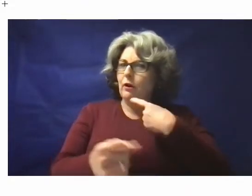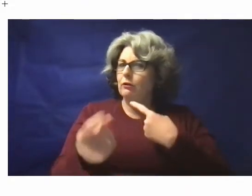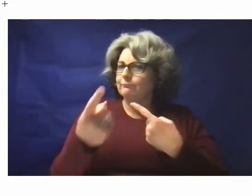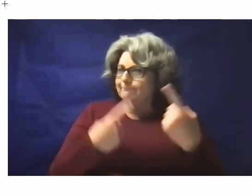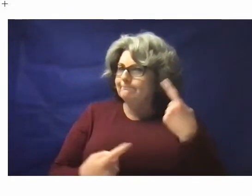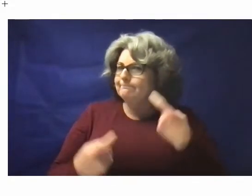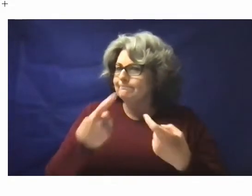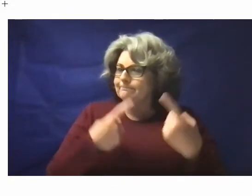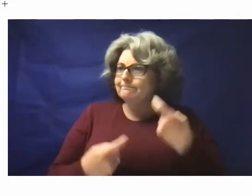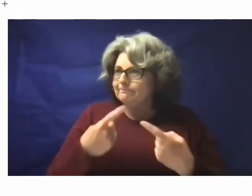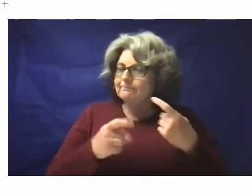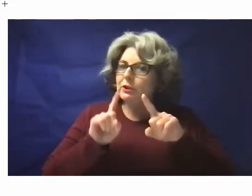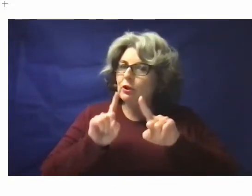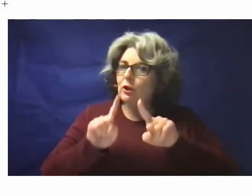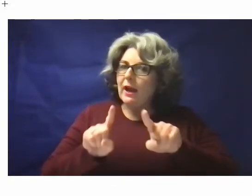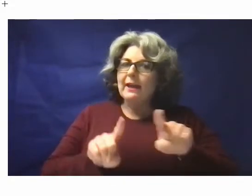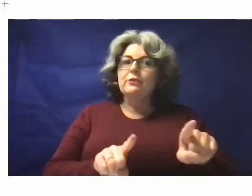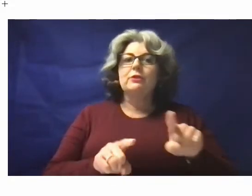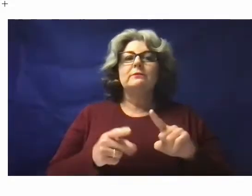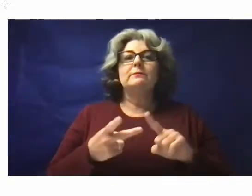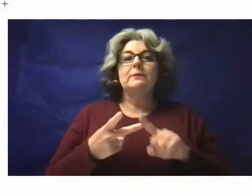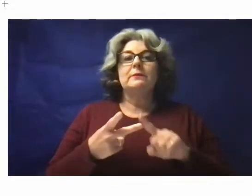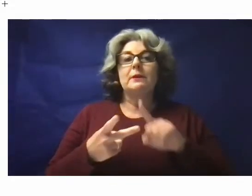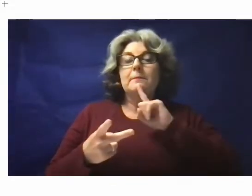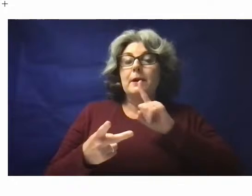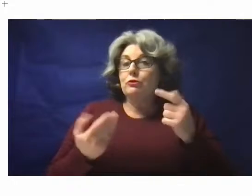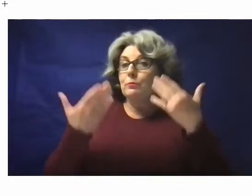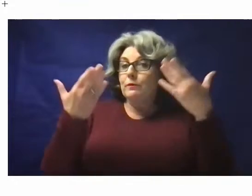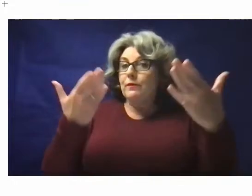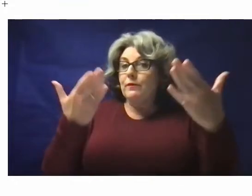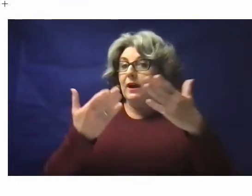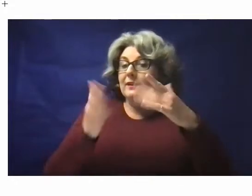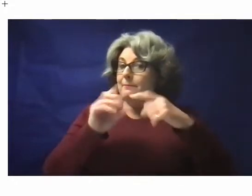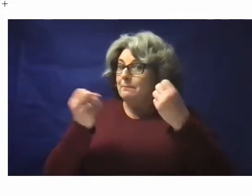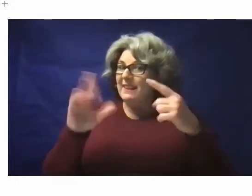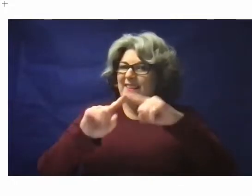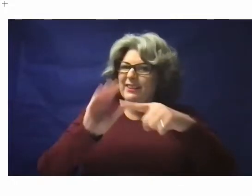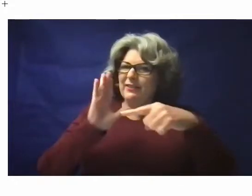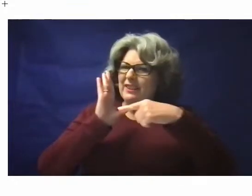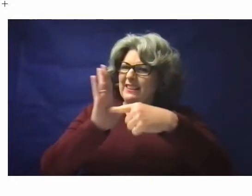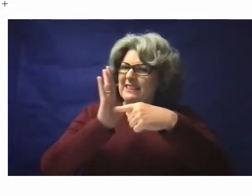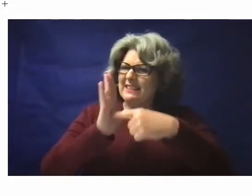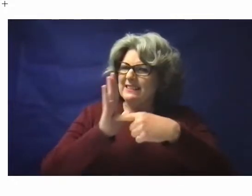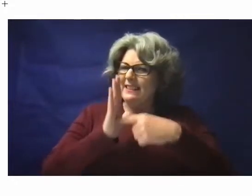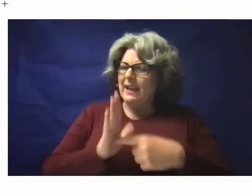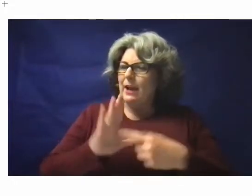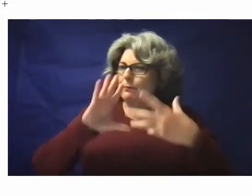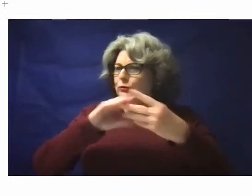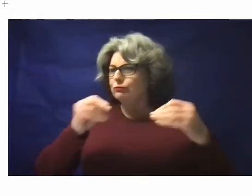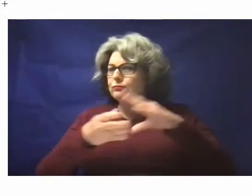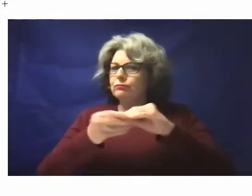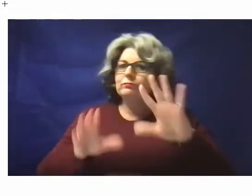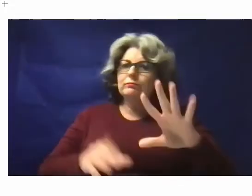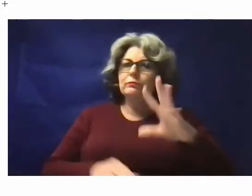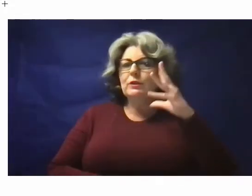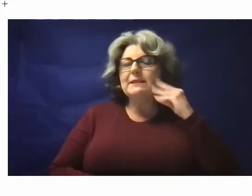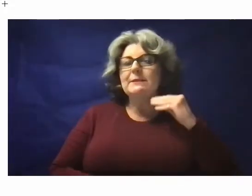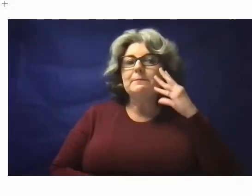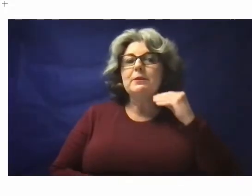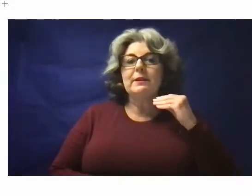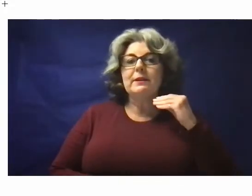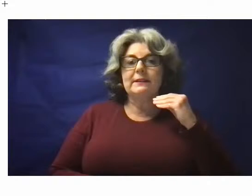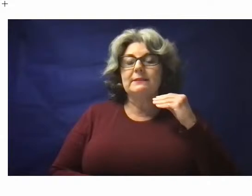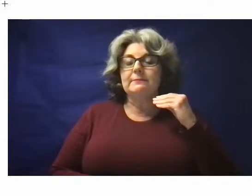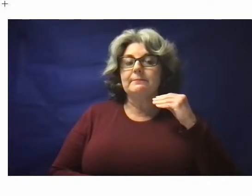And we had mentioned, you know, make sure you provide a lot of examples. Would it just be like, I know Geraldine, you had said like, you